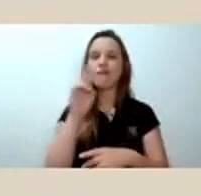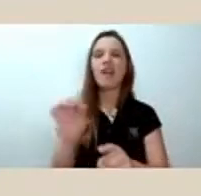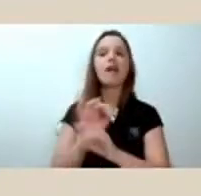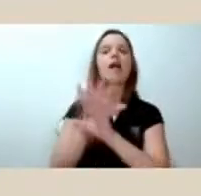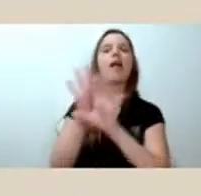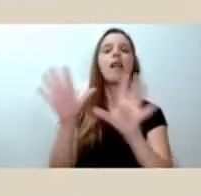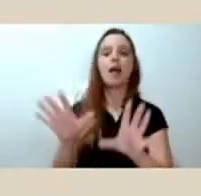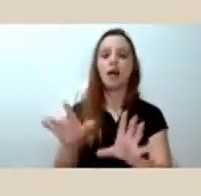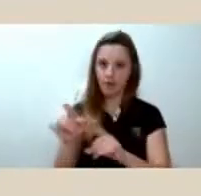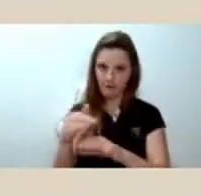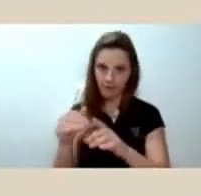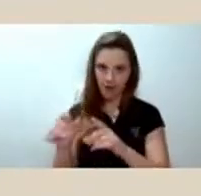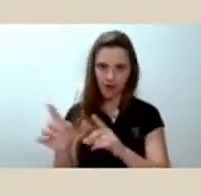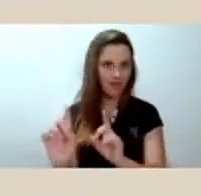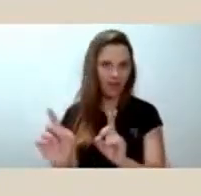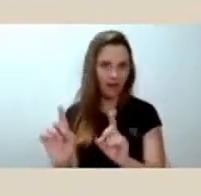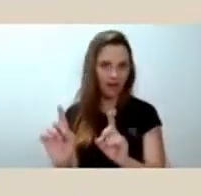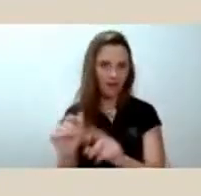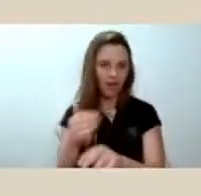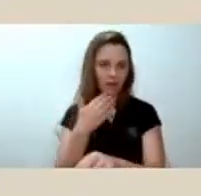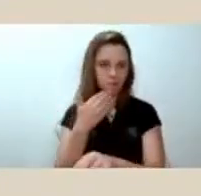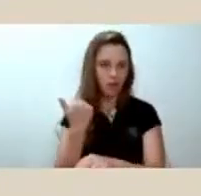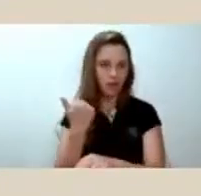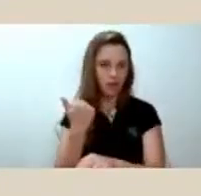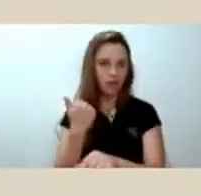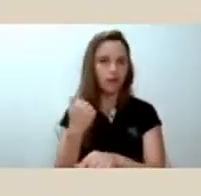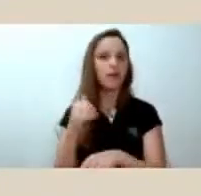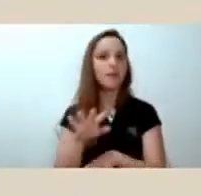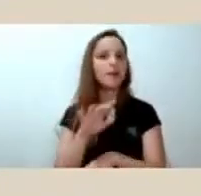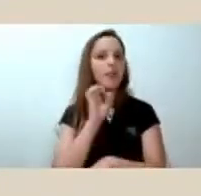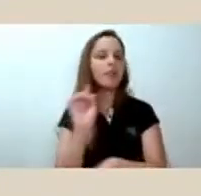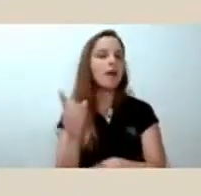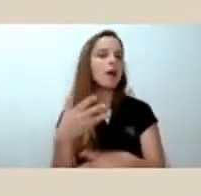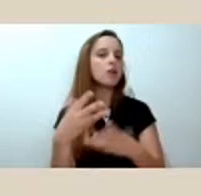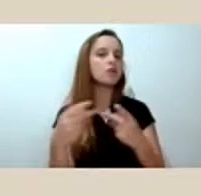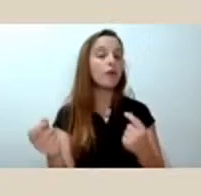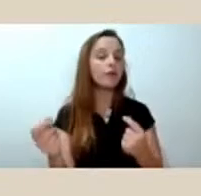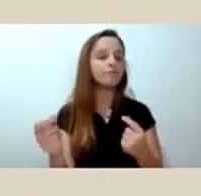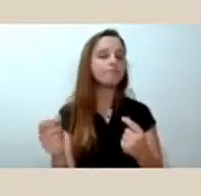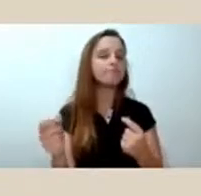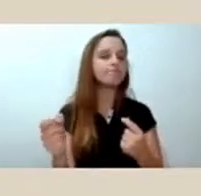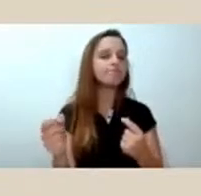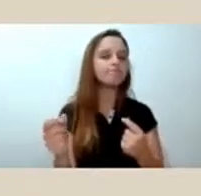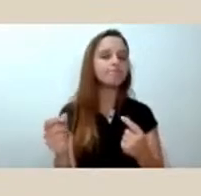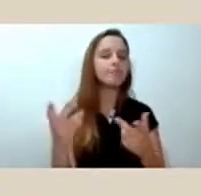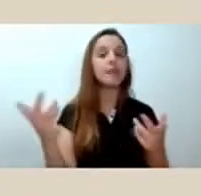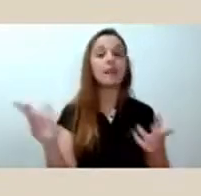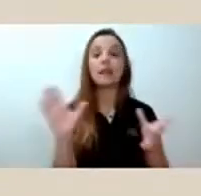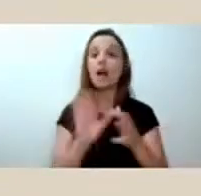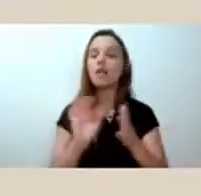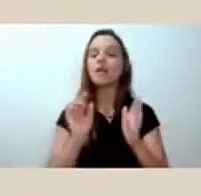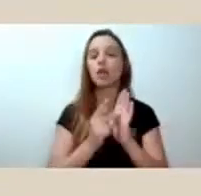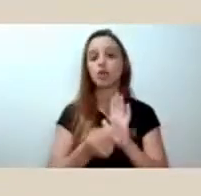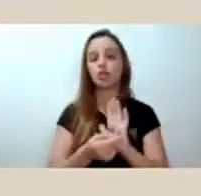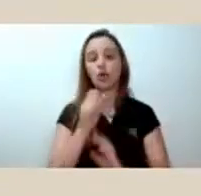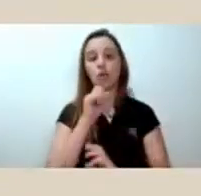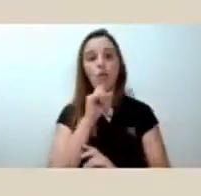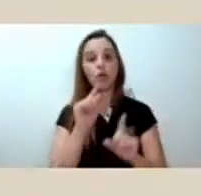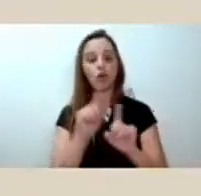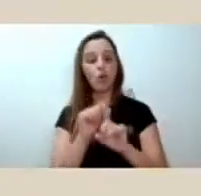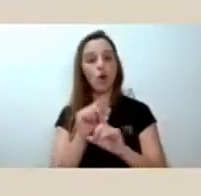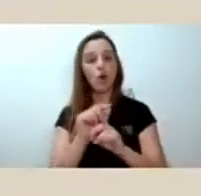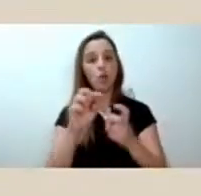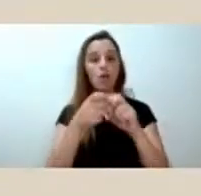but you can solve it. I don't know if I'm being clear. In terms of technology, you can address the issue and you can solve